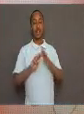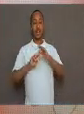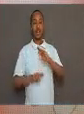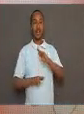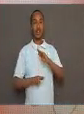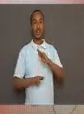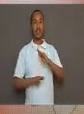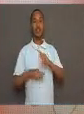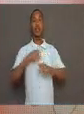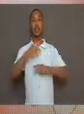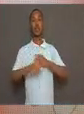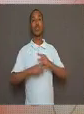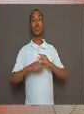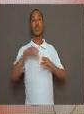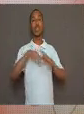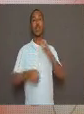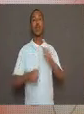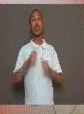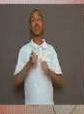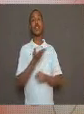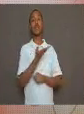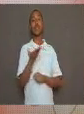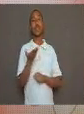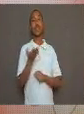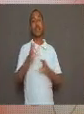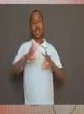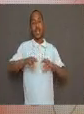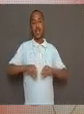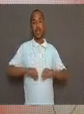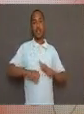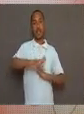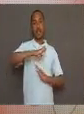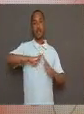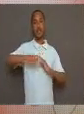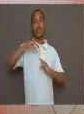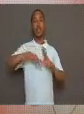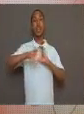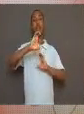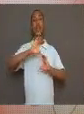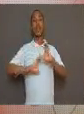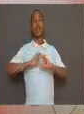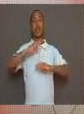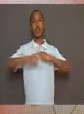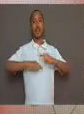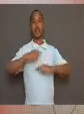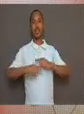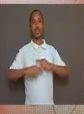Reduction is the process in which a substance gains electrons in a chemical